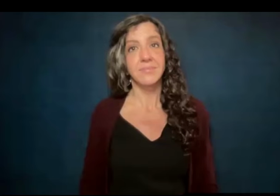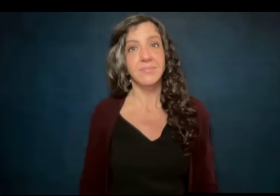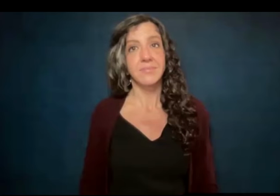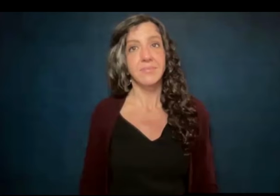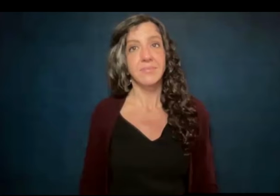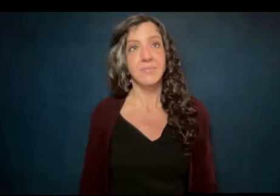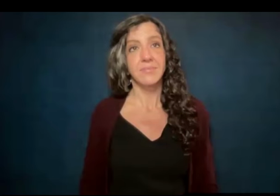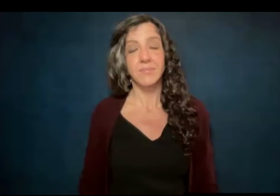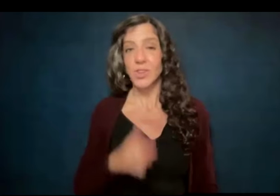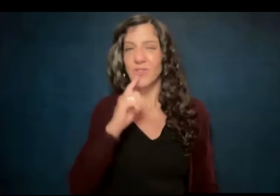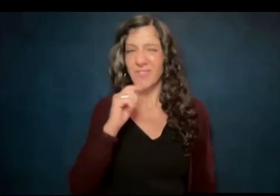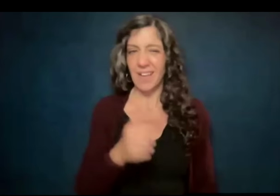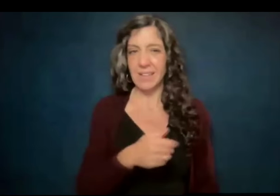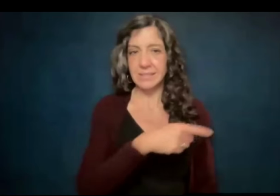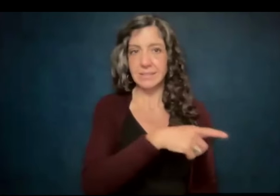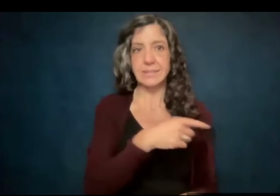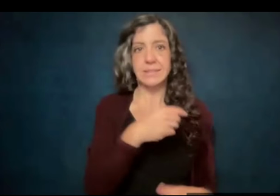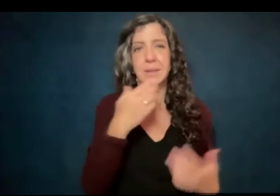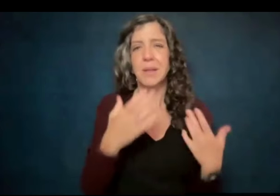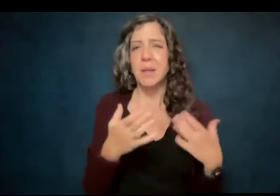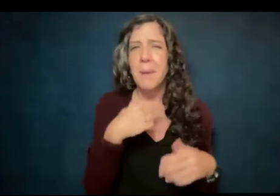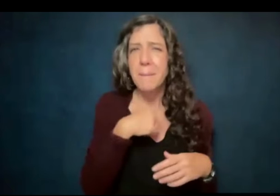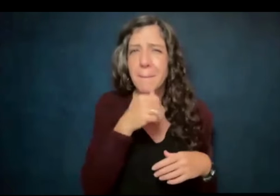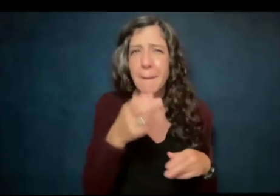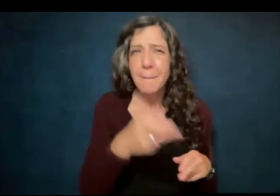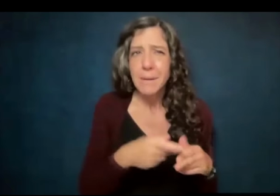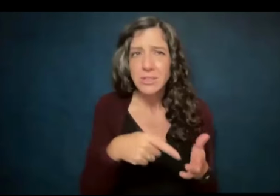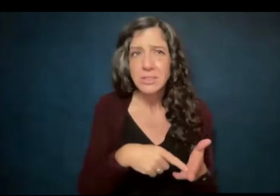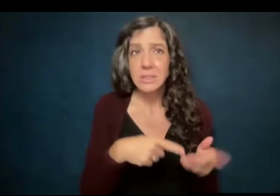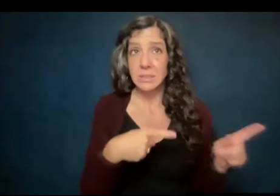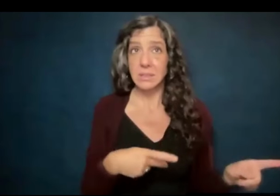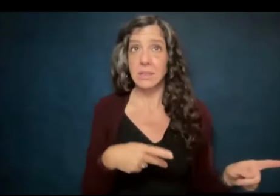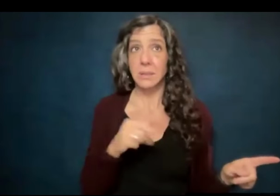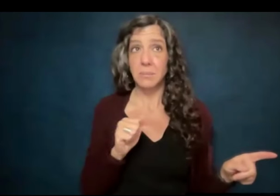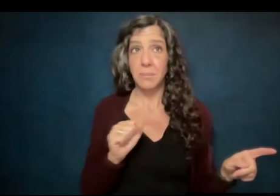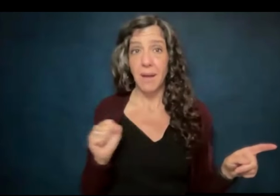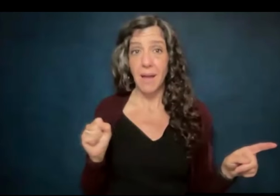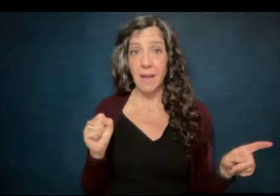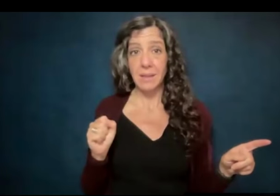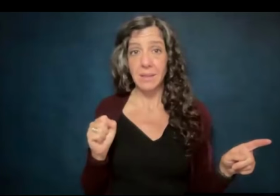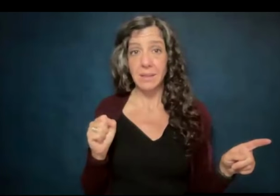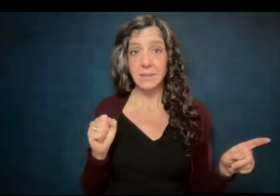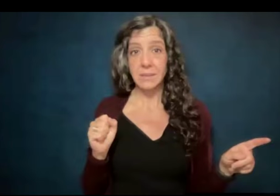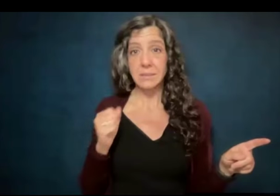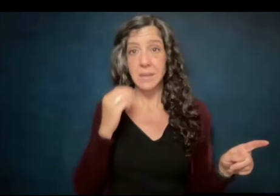One quick thing I may not have mentioned that the pass,